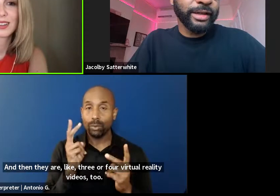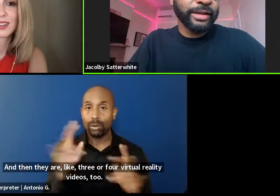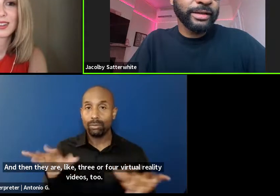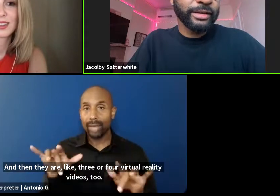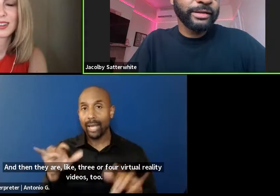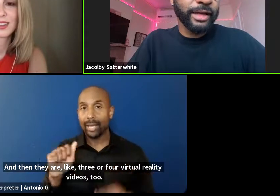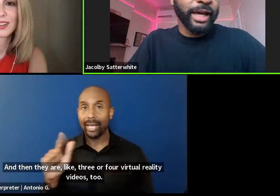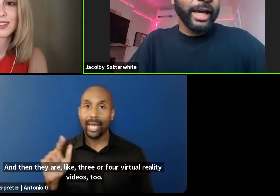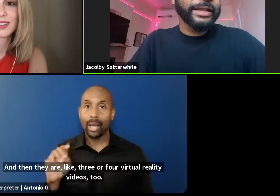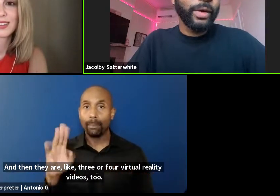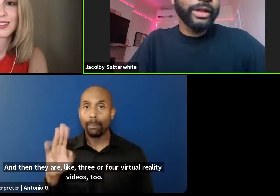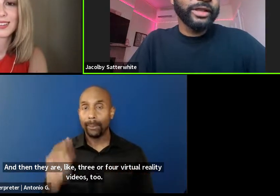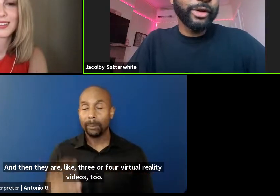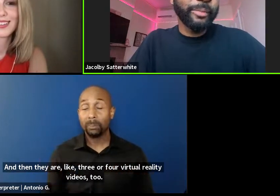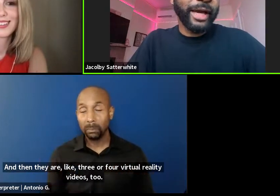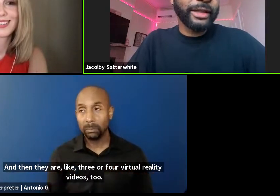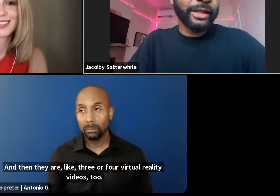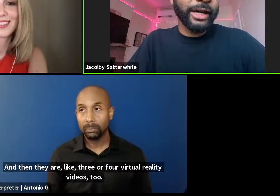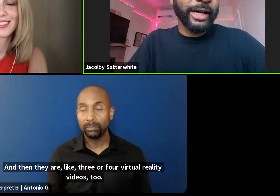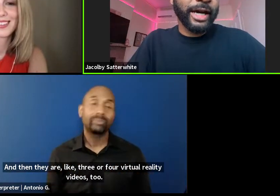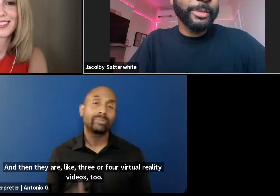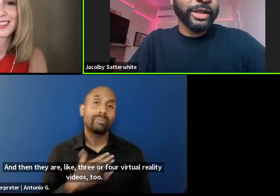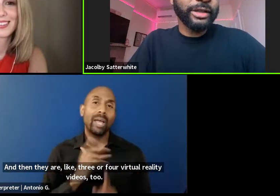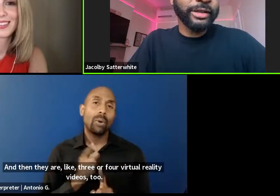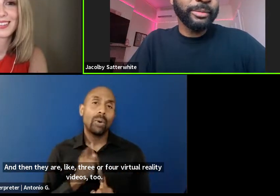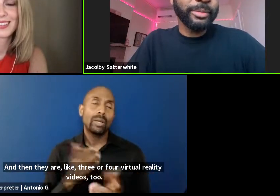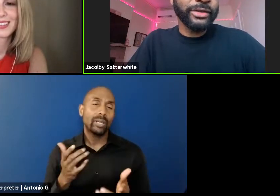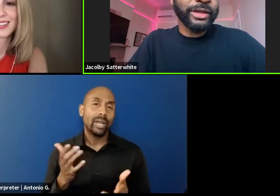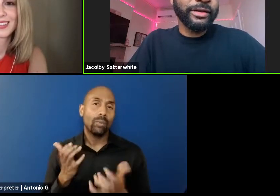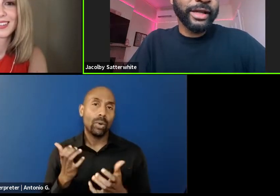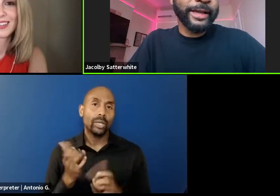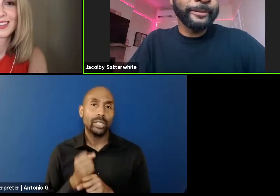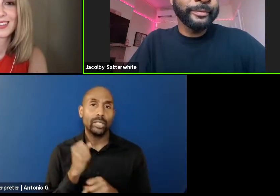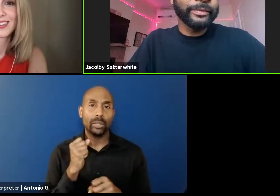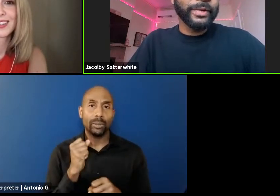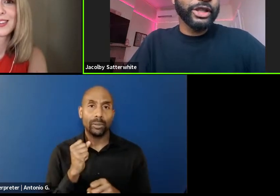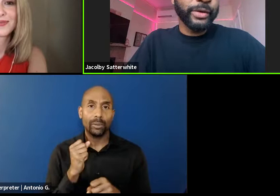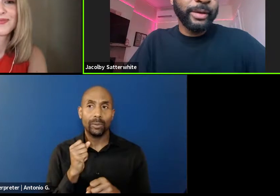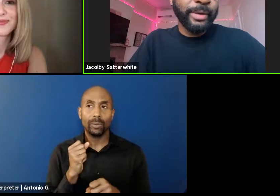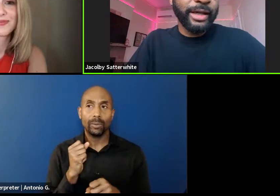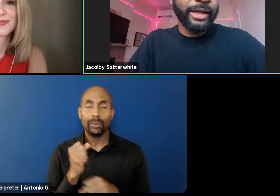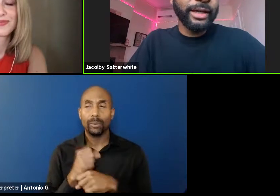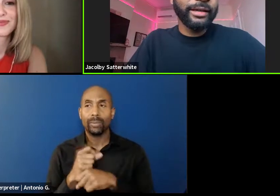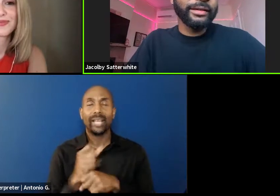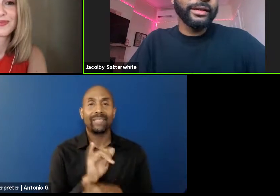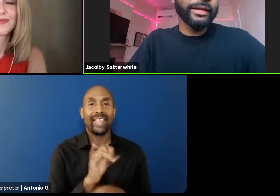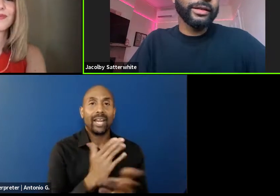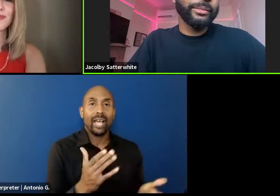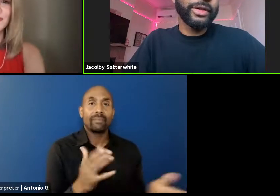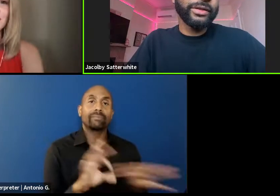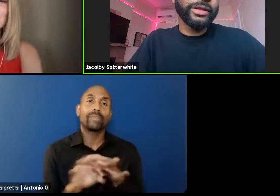very like, because I wanted to bring back the like objecthood to music, you know, like streaming,